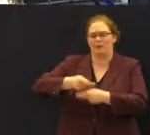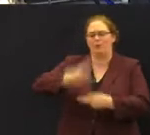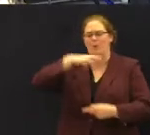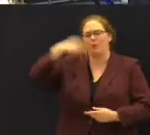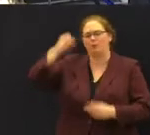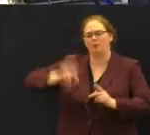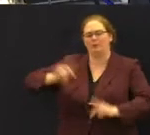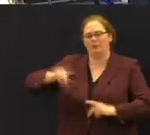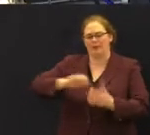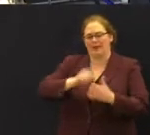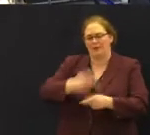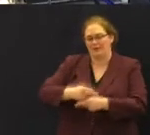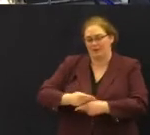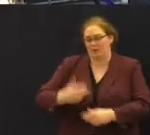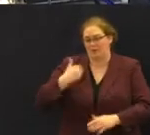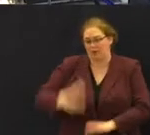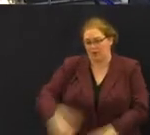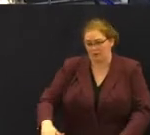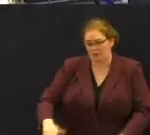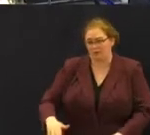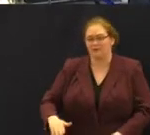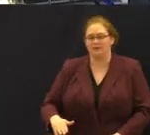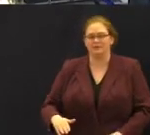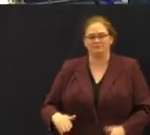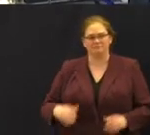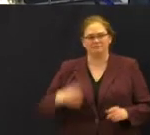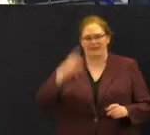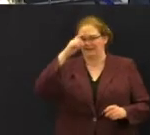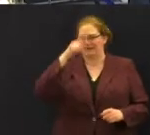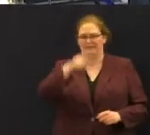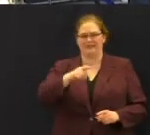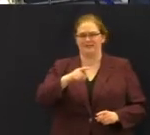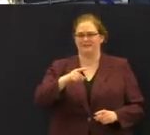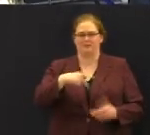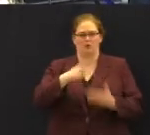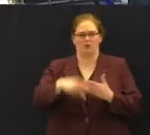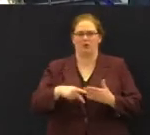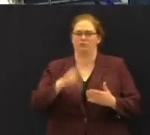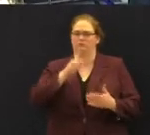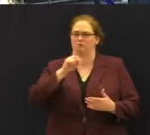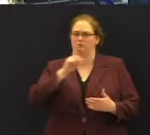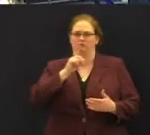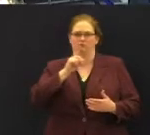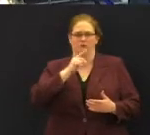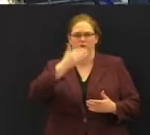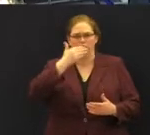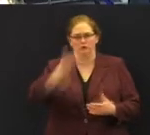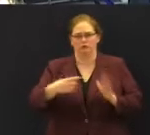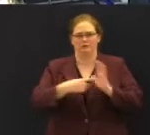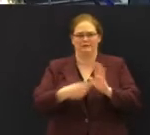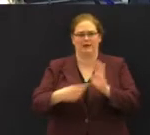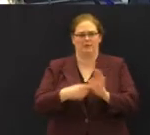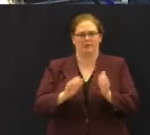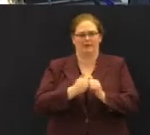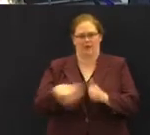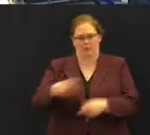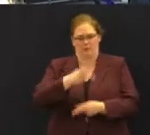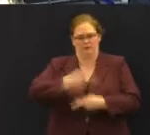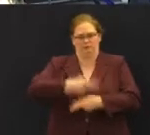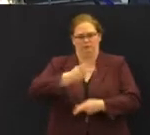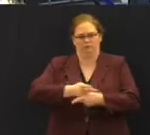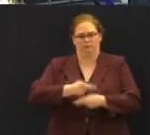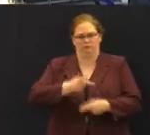how they take care of their young people. And I just think this is just a really good example of how we're taking care of our